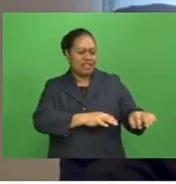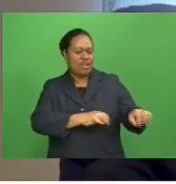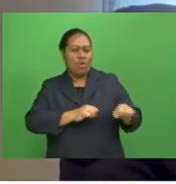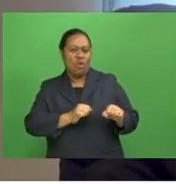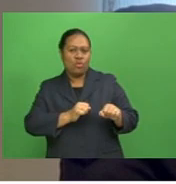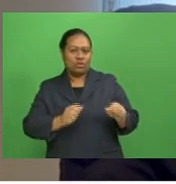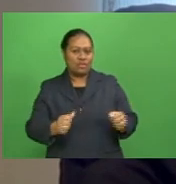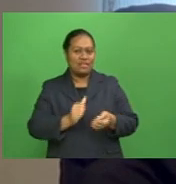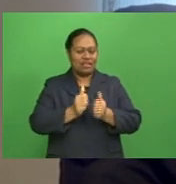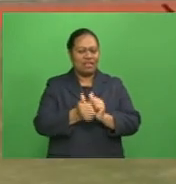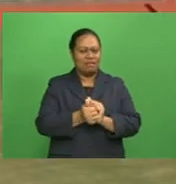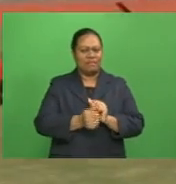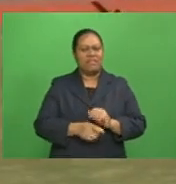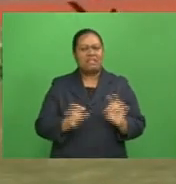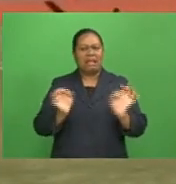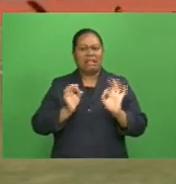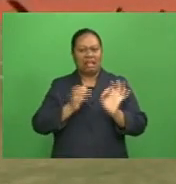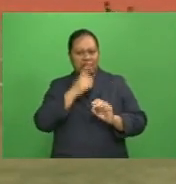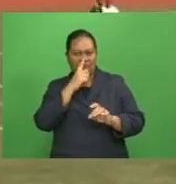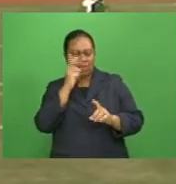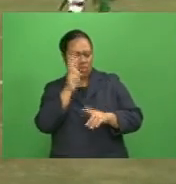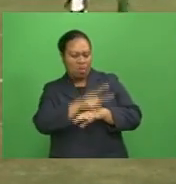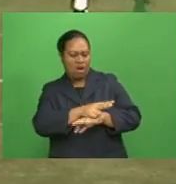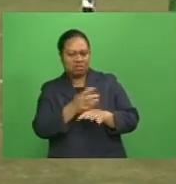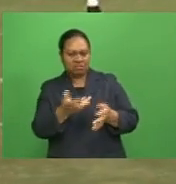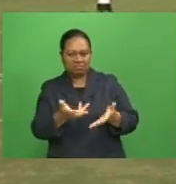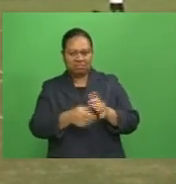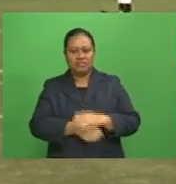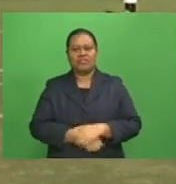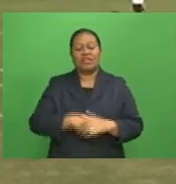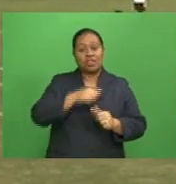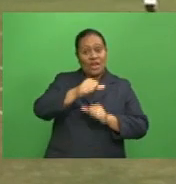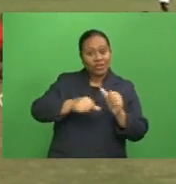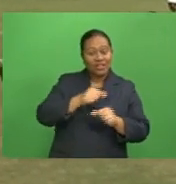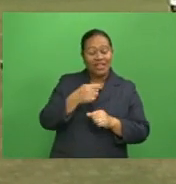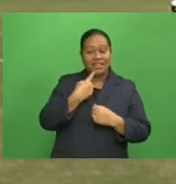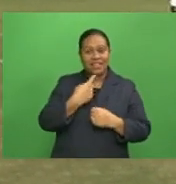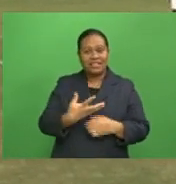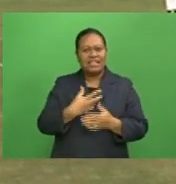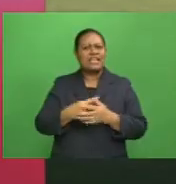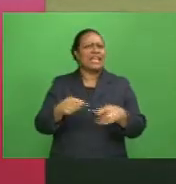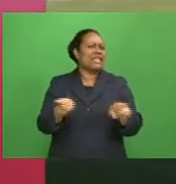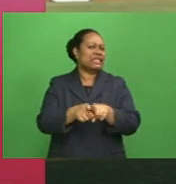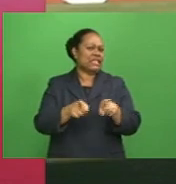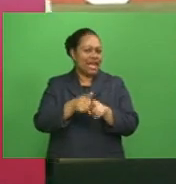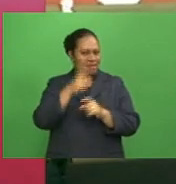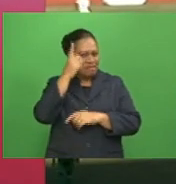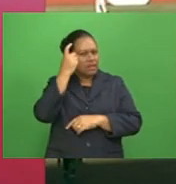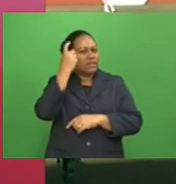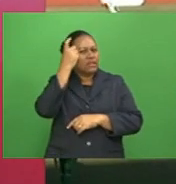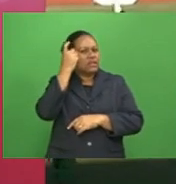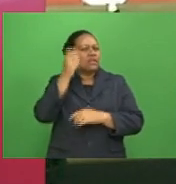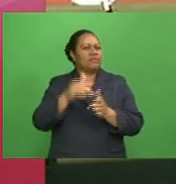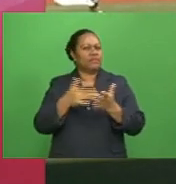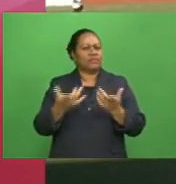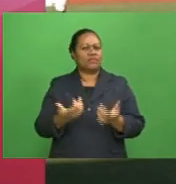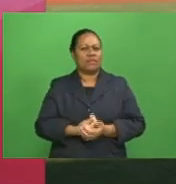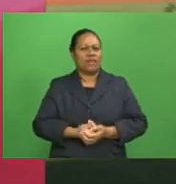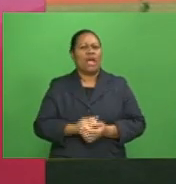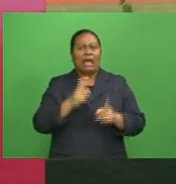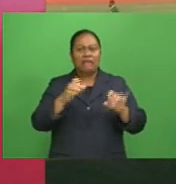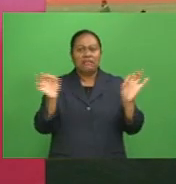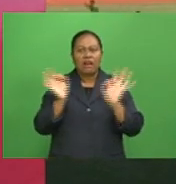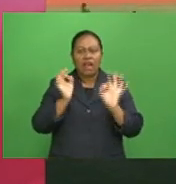matches without spectators. Affiliate football associations have raised similar concerns. When there is no crowd, then how would we cover